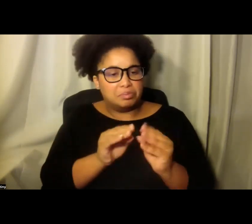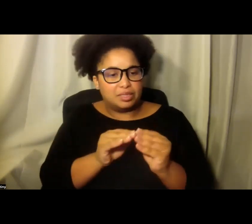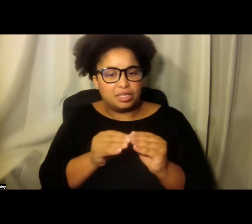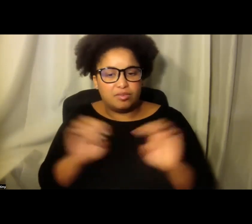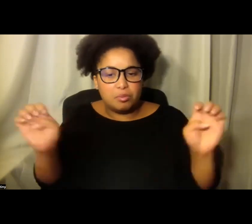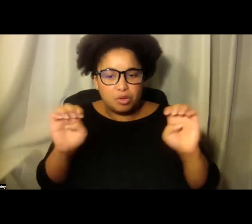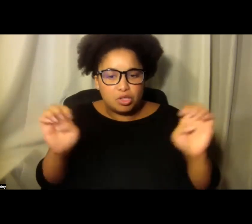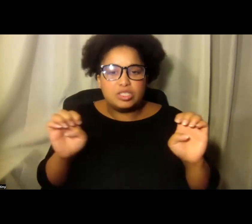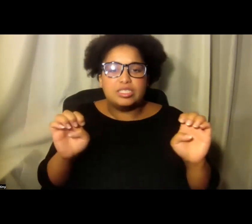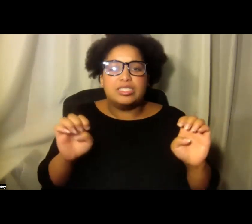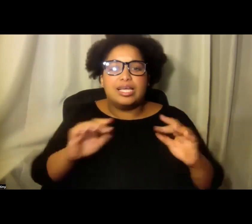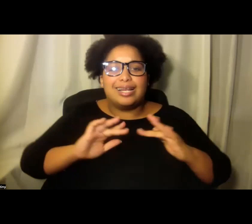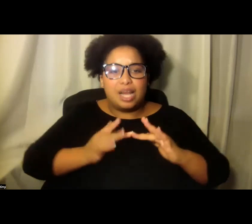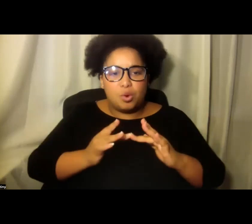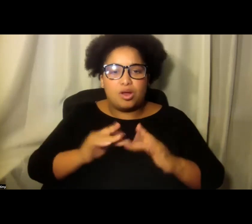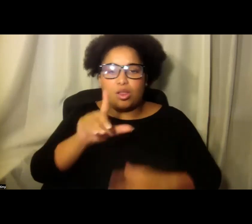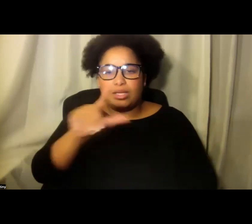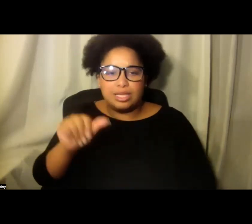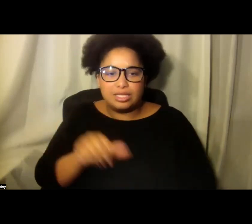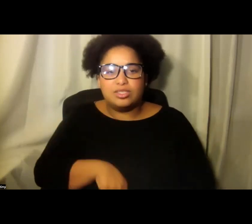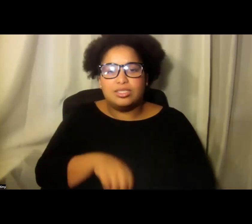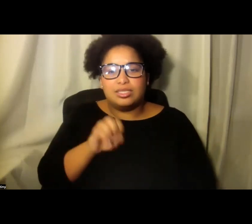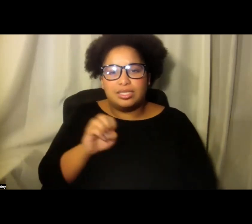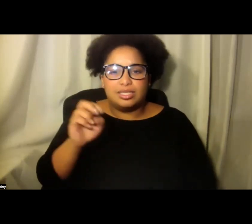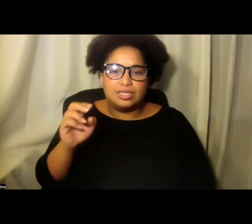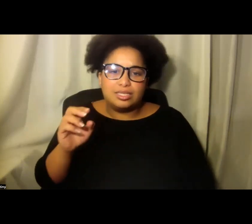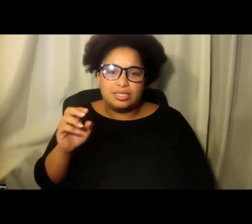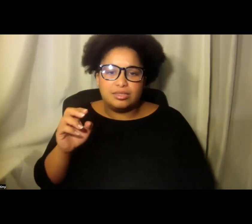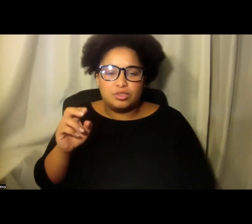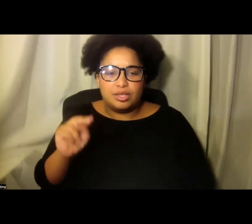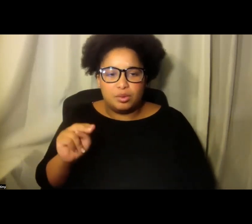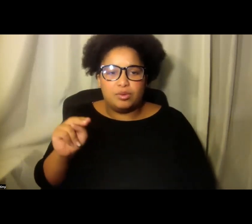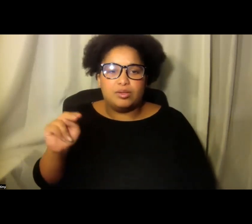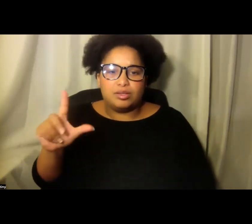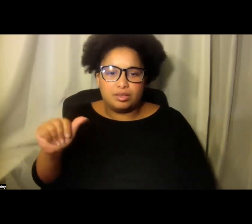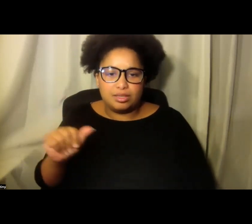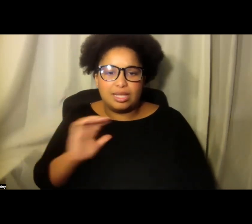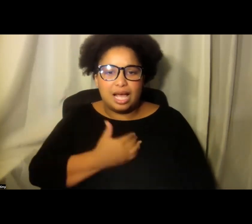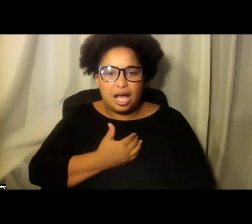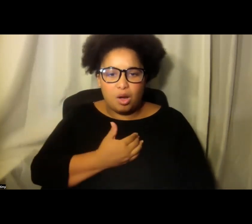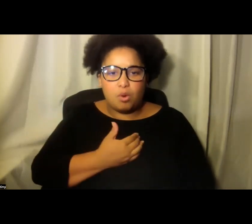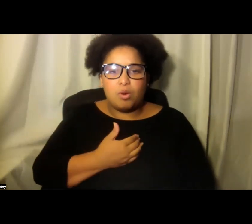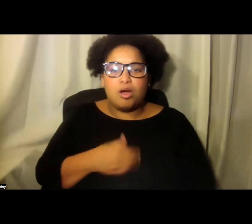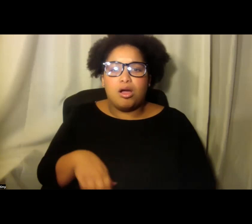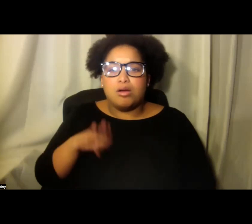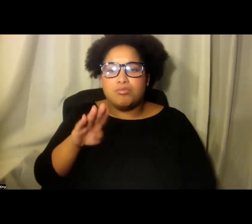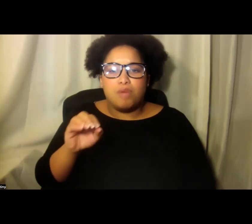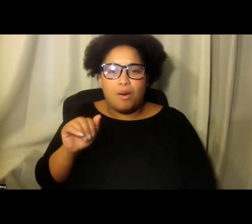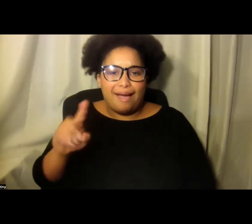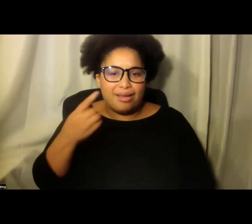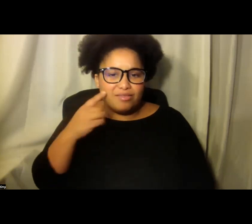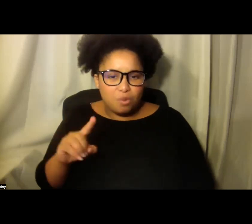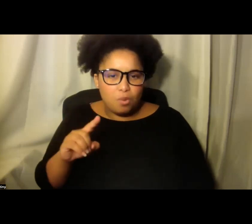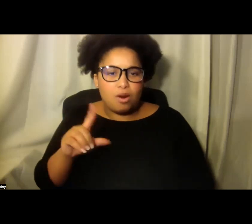Emergency Network Los Angeles, which is our BOAD for Los Angeles County. We're a little bit